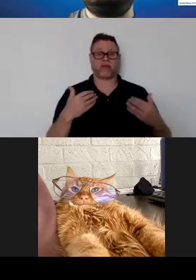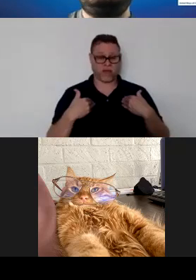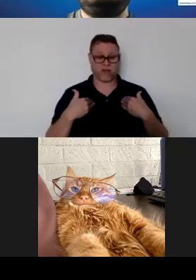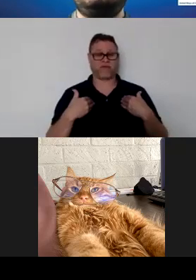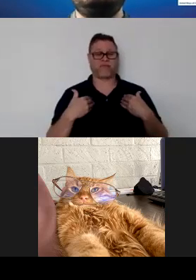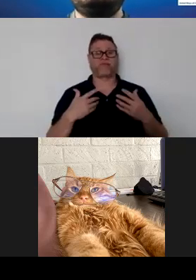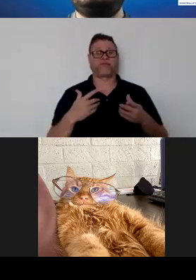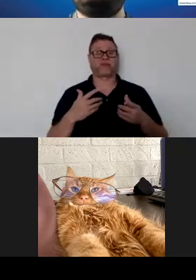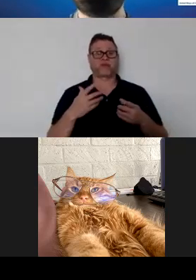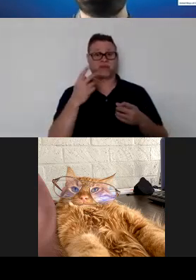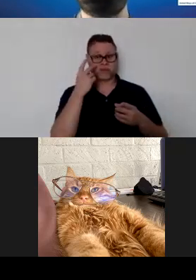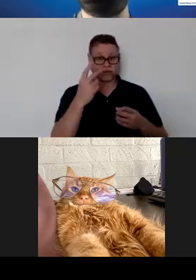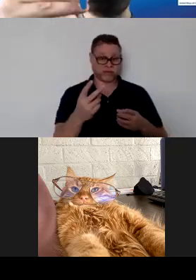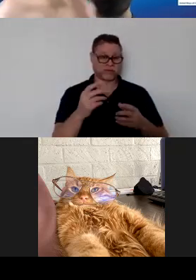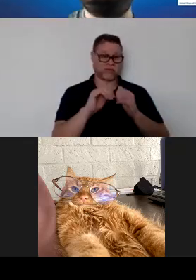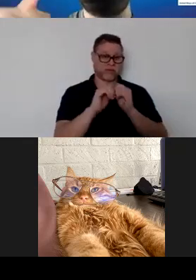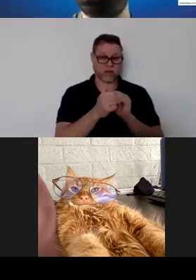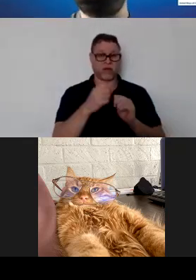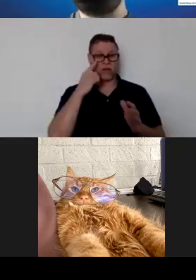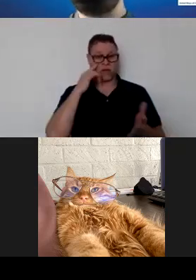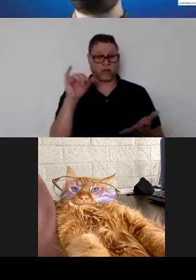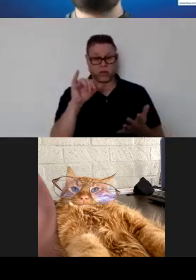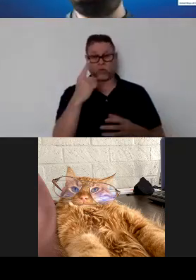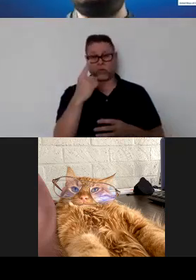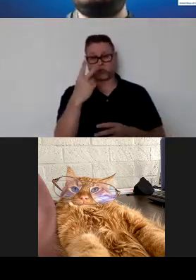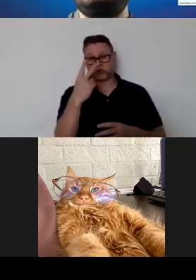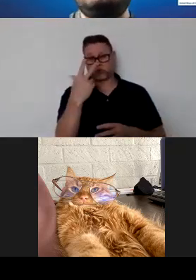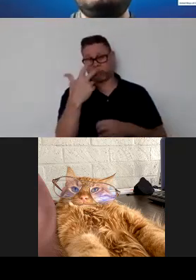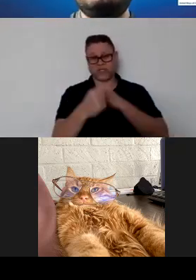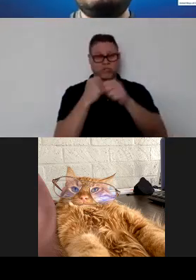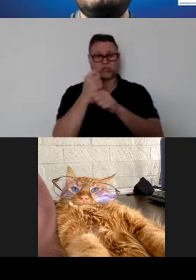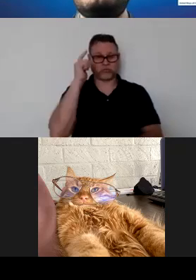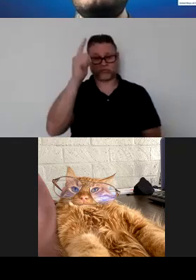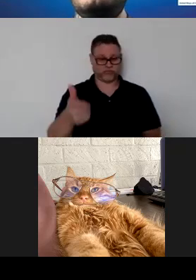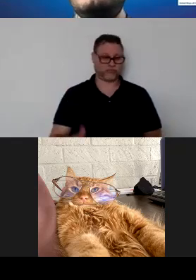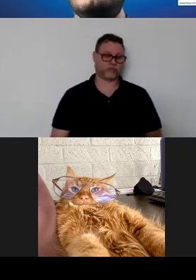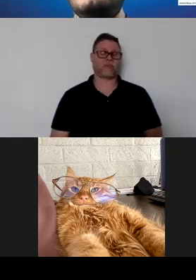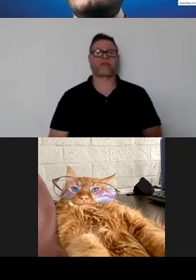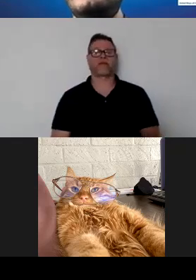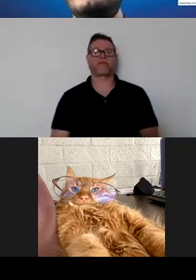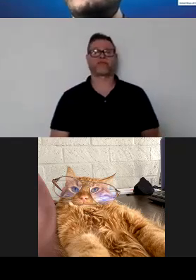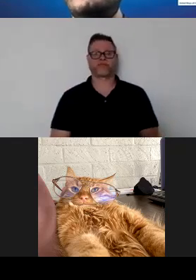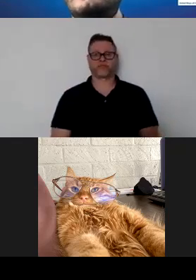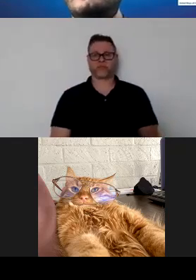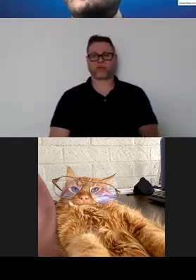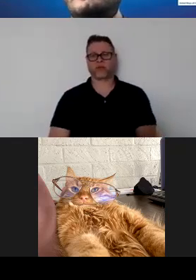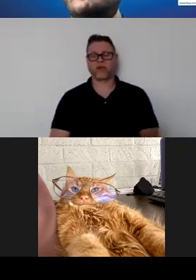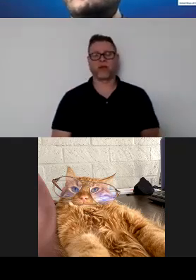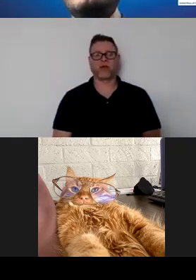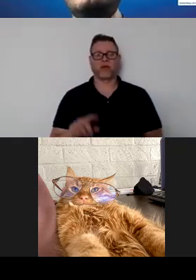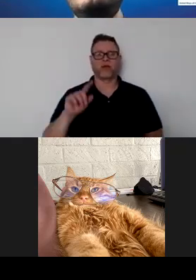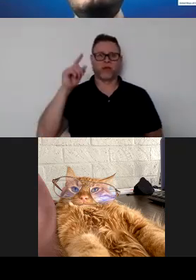this living on the school, and how is that going to look like, 1 year, 2 year, 3 years from now? I have a wonder,